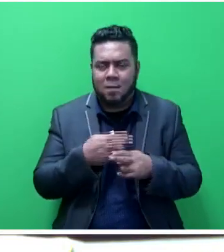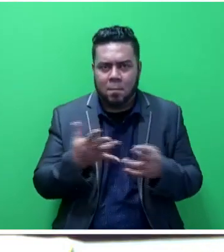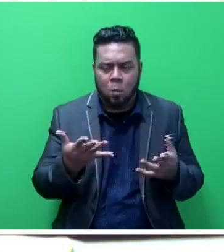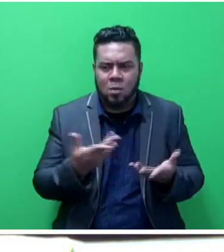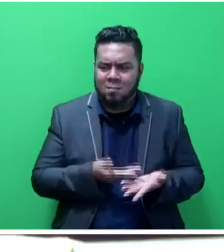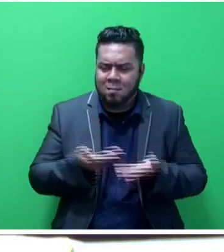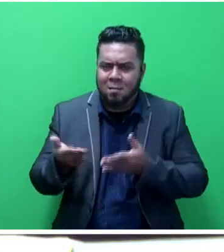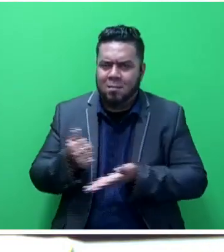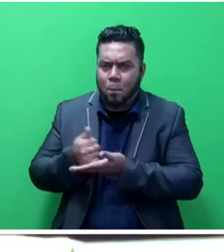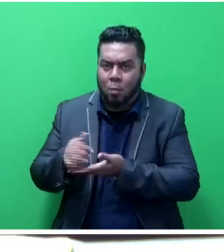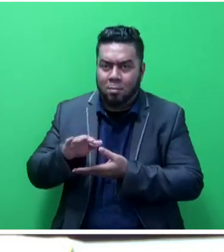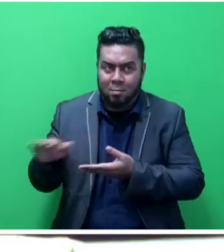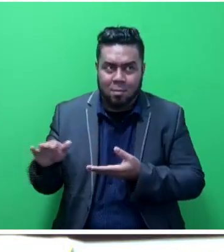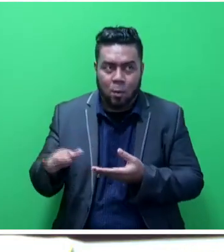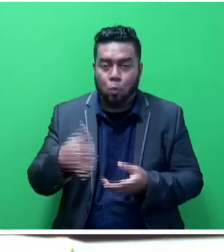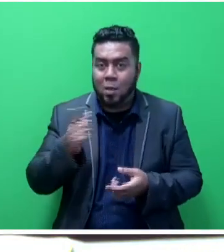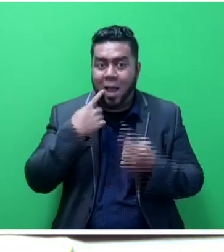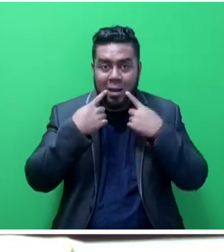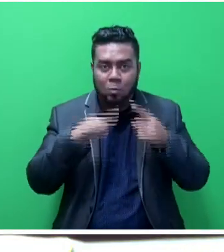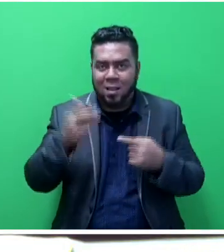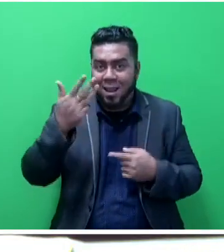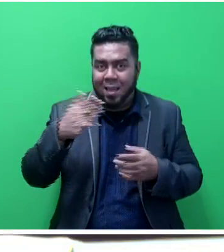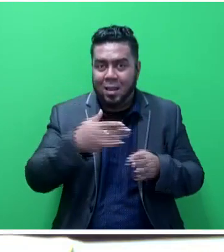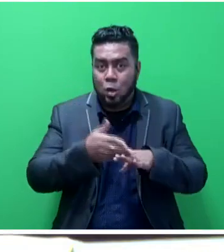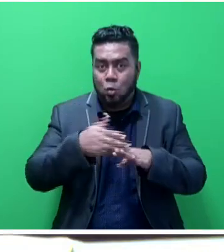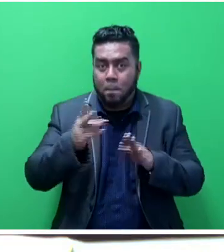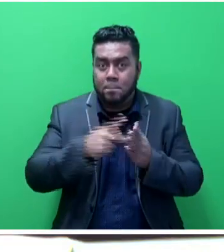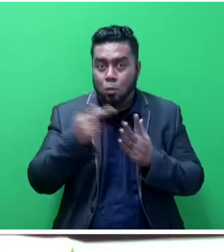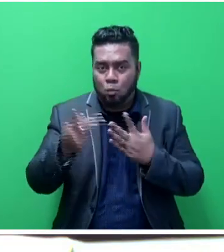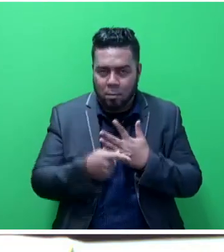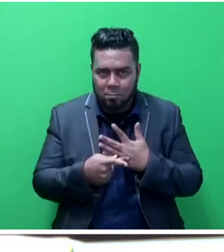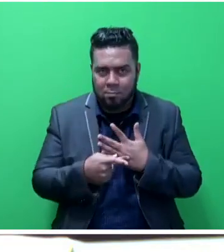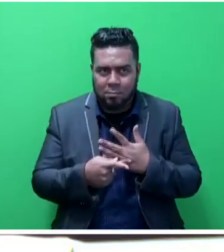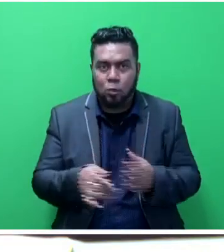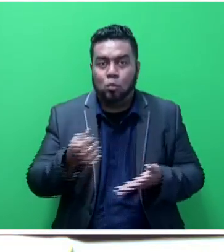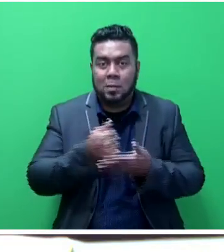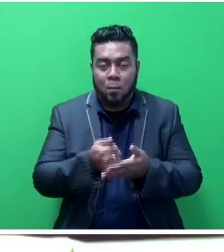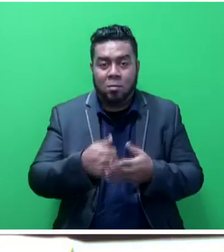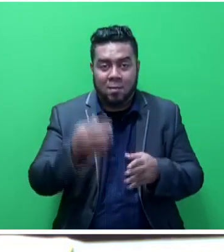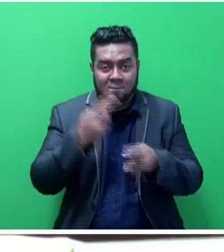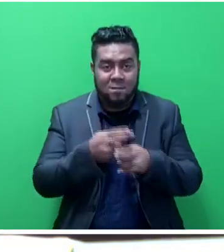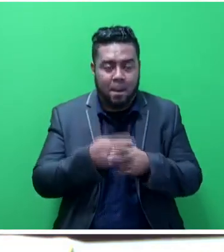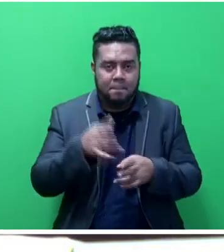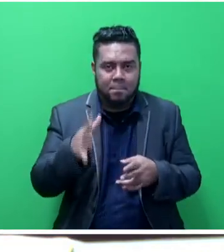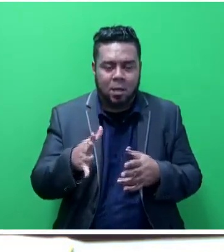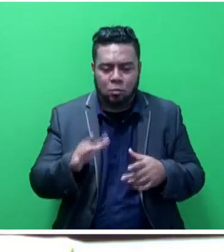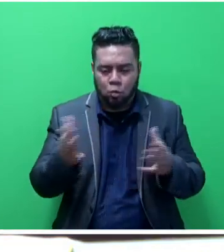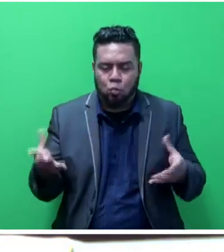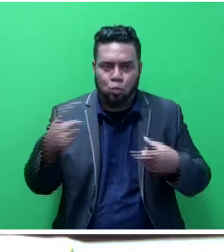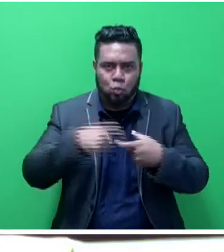leverage. This year, we announced 9 programs to support the farmers getting into commercial